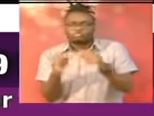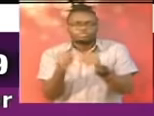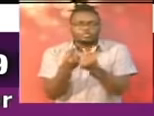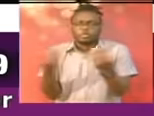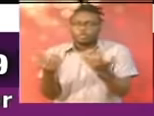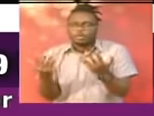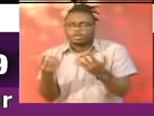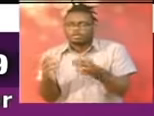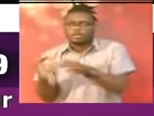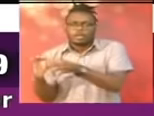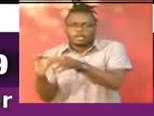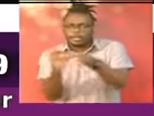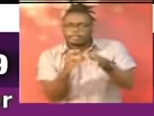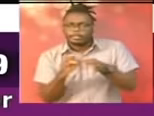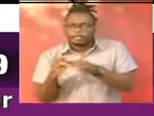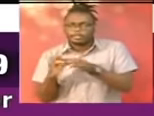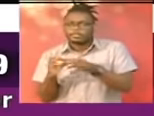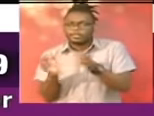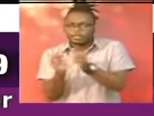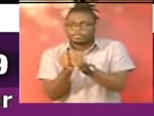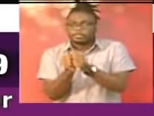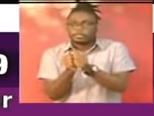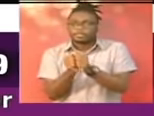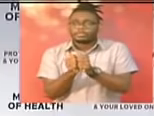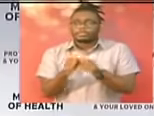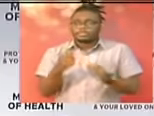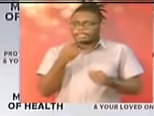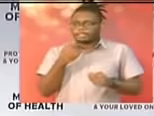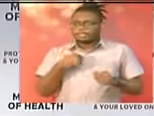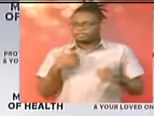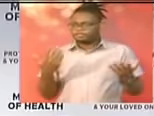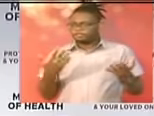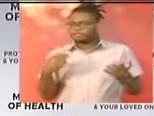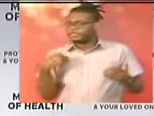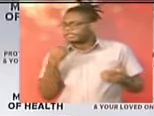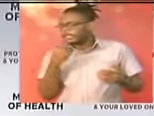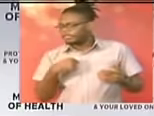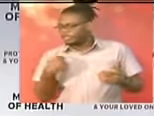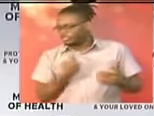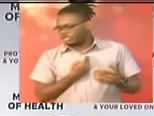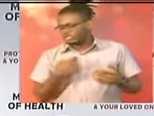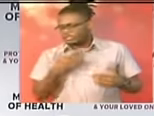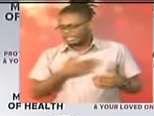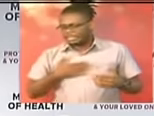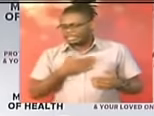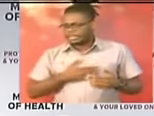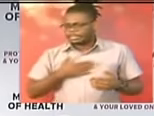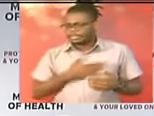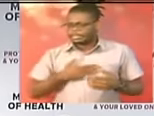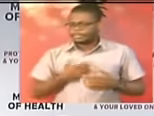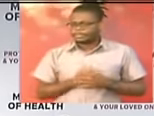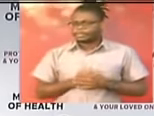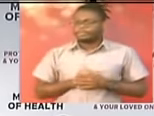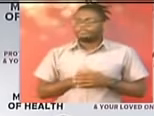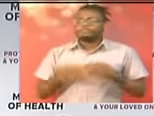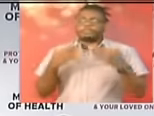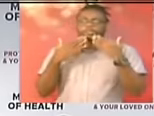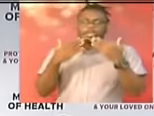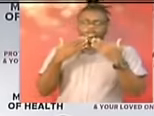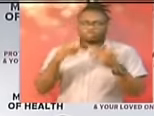people want to link themselves to it? Thank you. Okay, thank you for the question. Now,